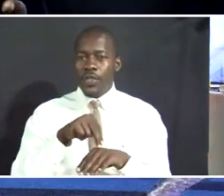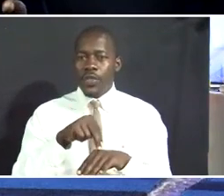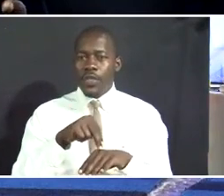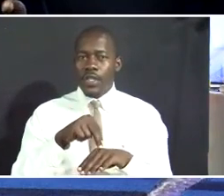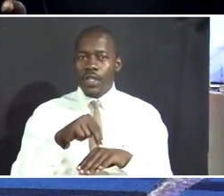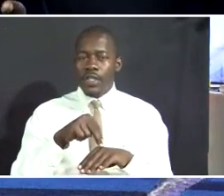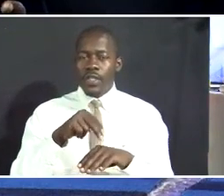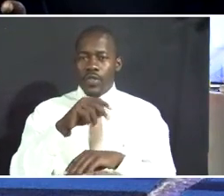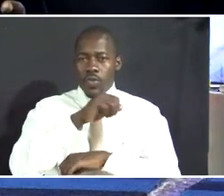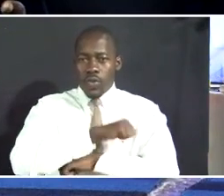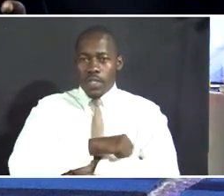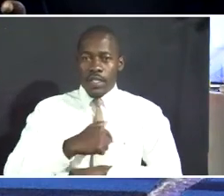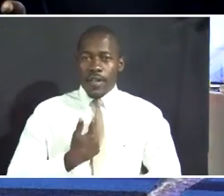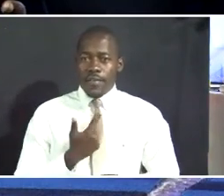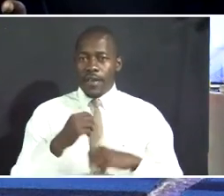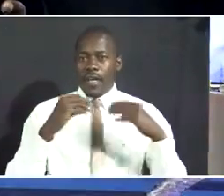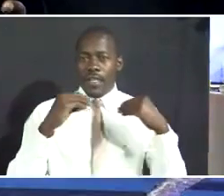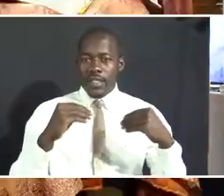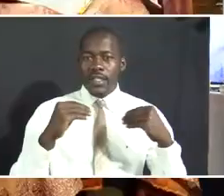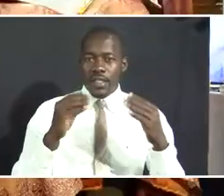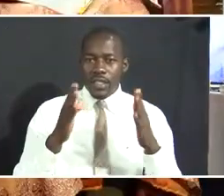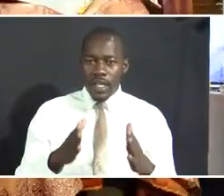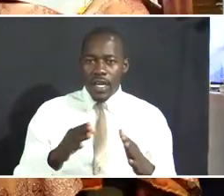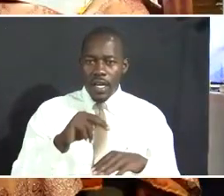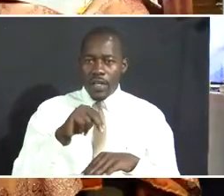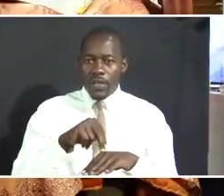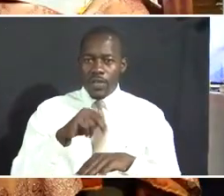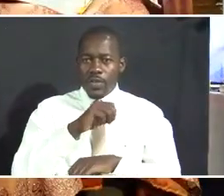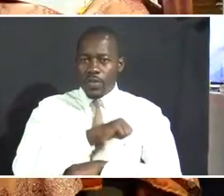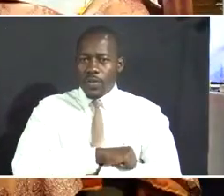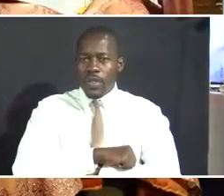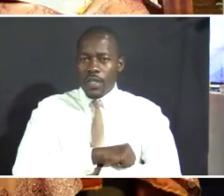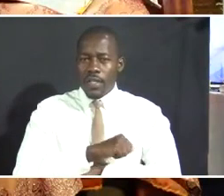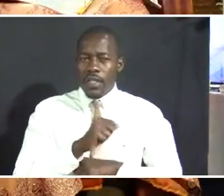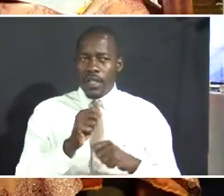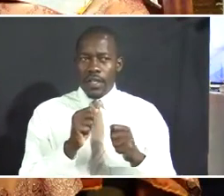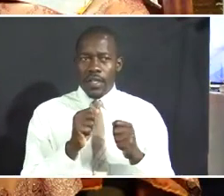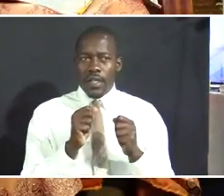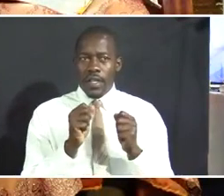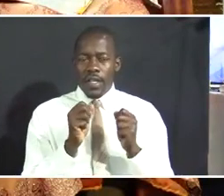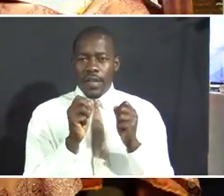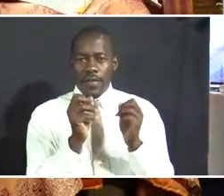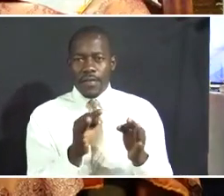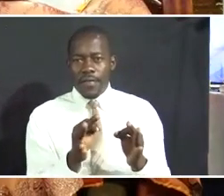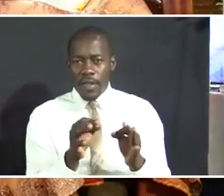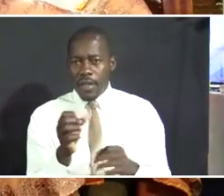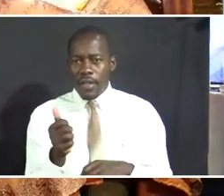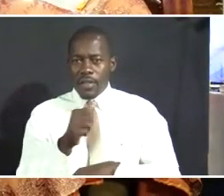rights, what do you do in case of a rebellious child? So it's a similar question.